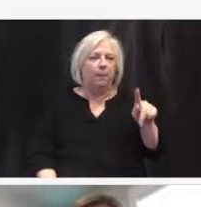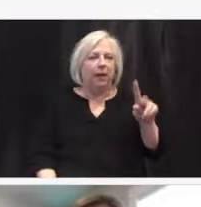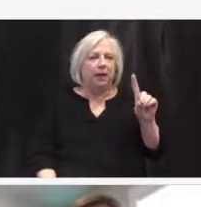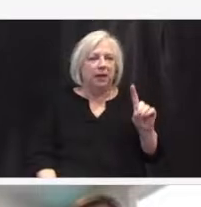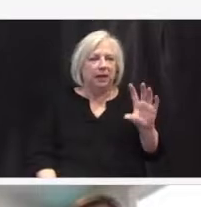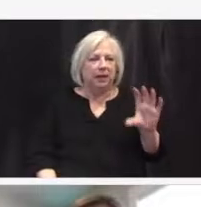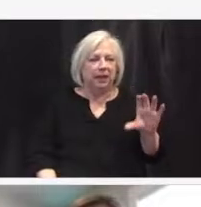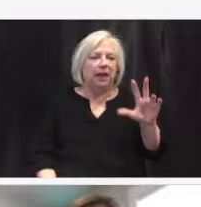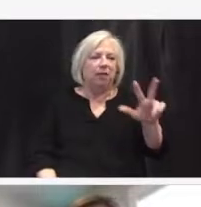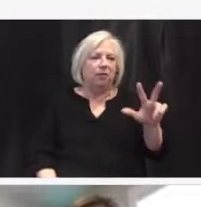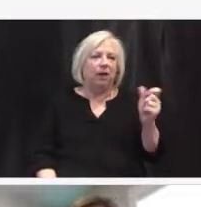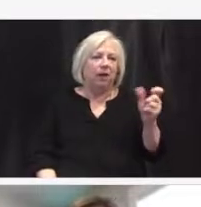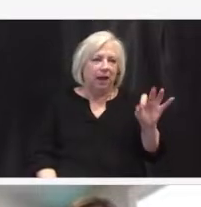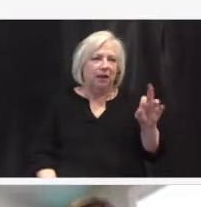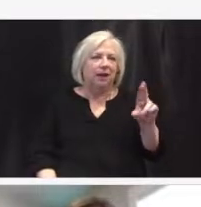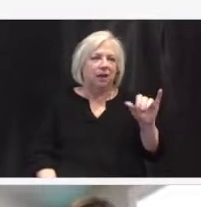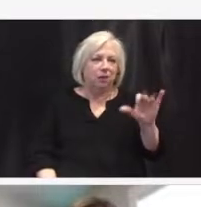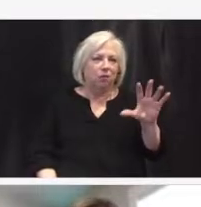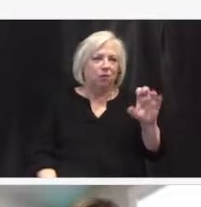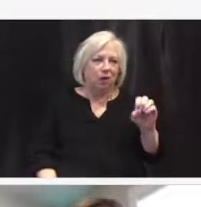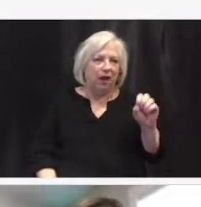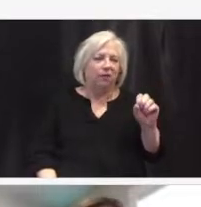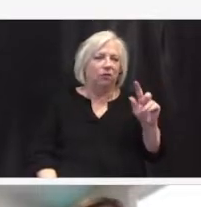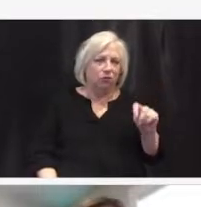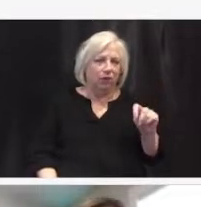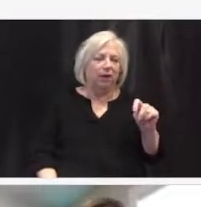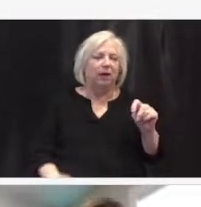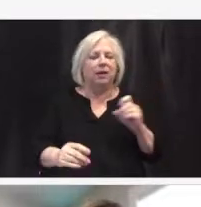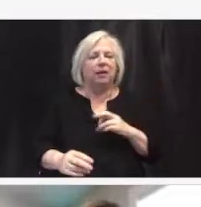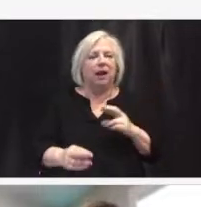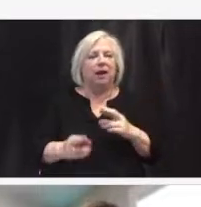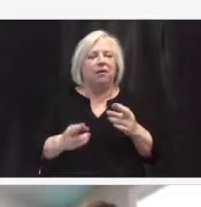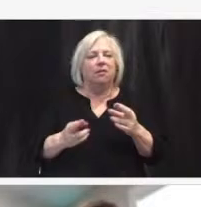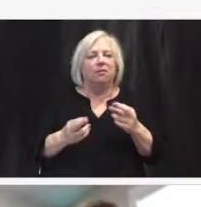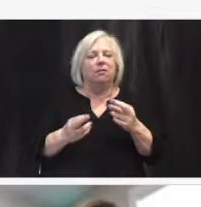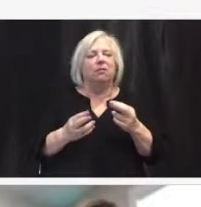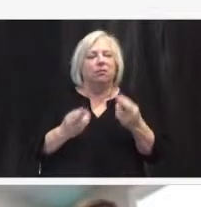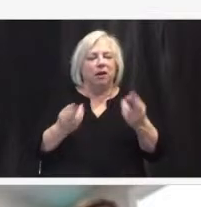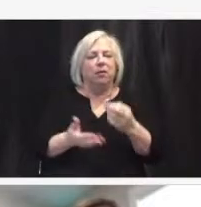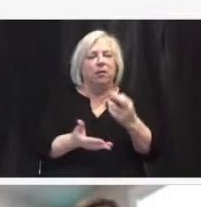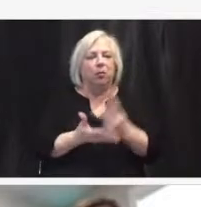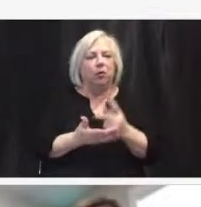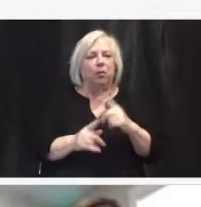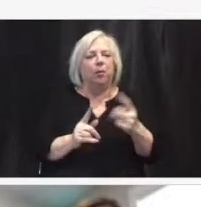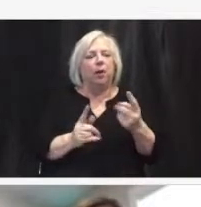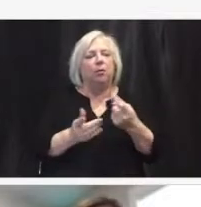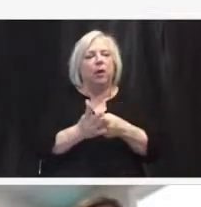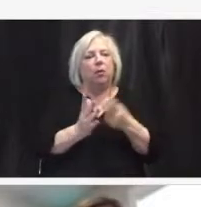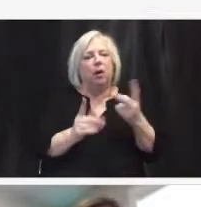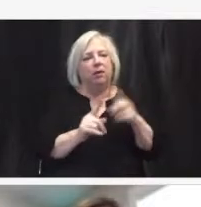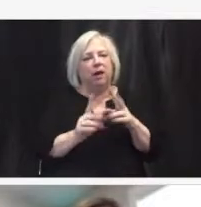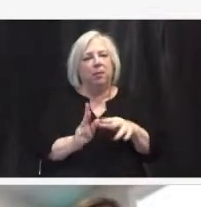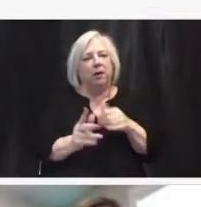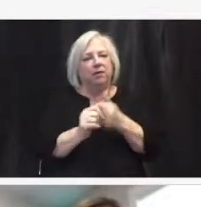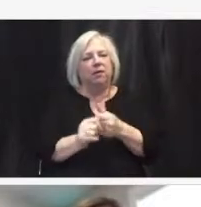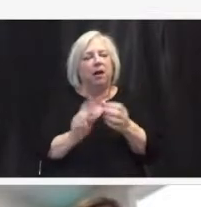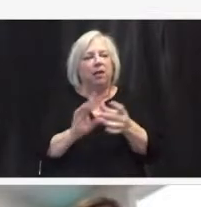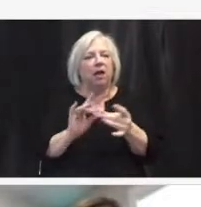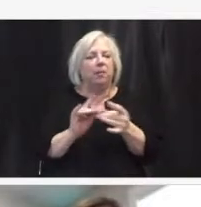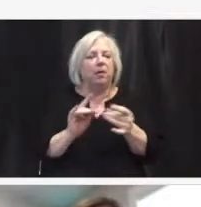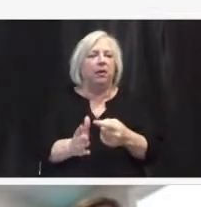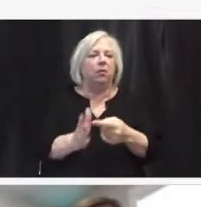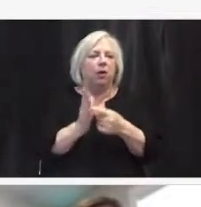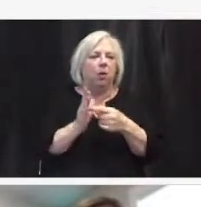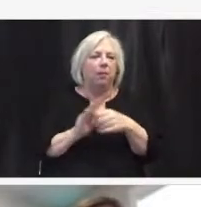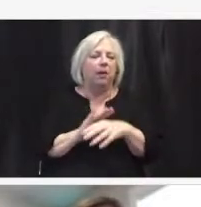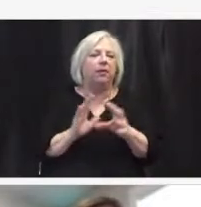Street. Staff recommends approval of the PDC zoning request, subject to compliance with the comments and conditions noted in paragraph E and the staff analysis of the